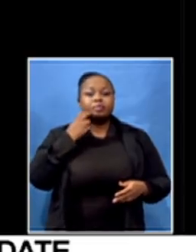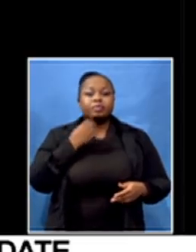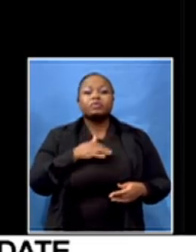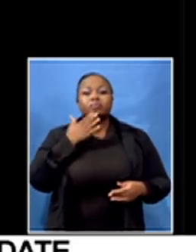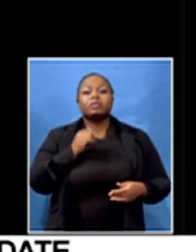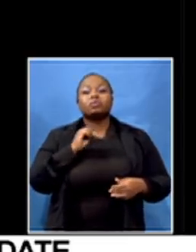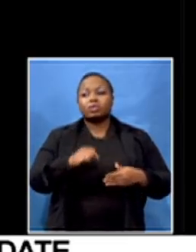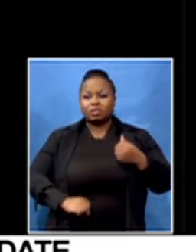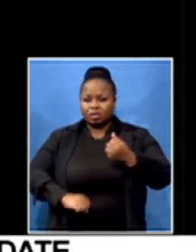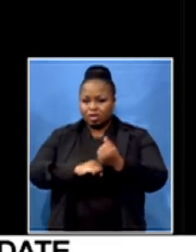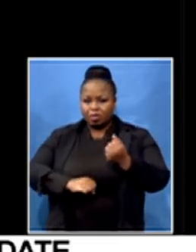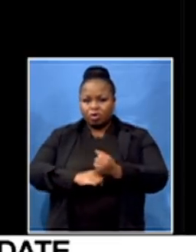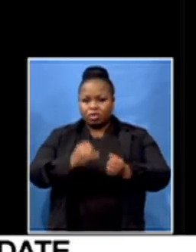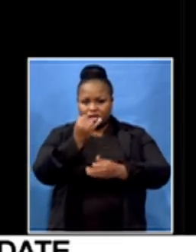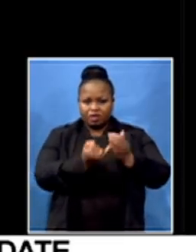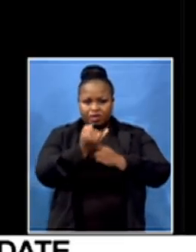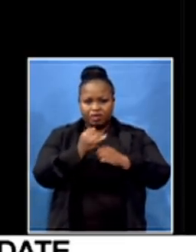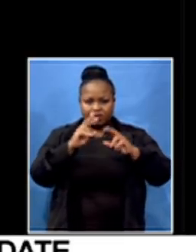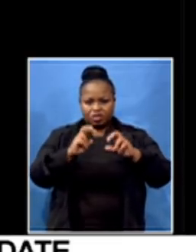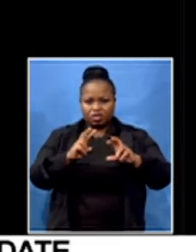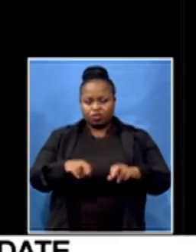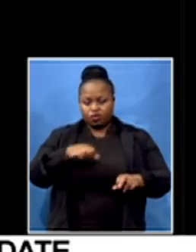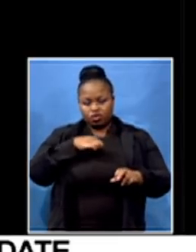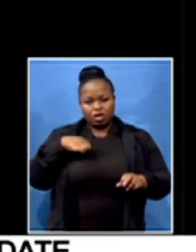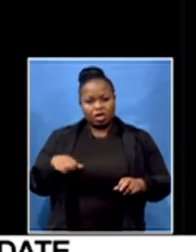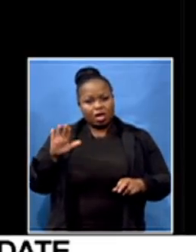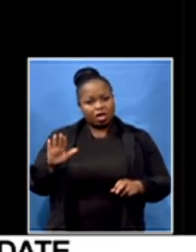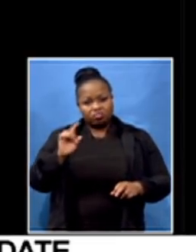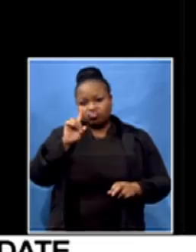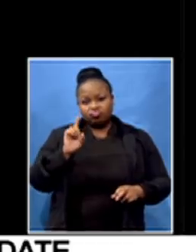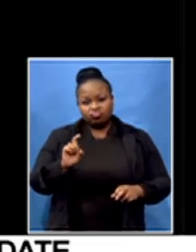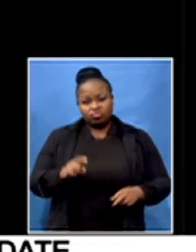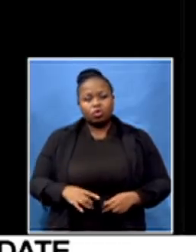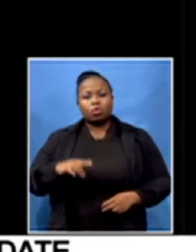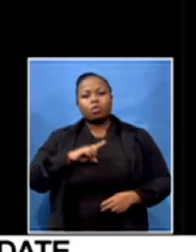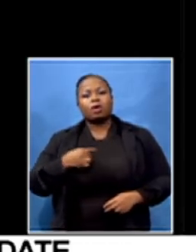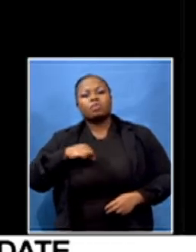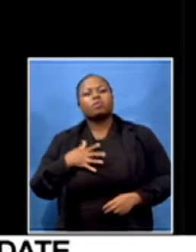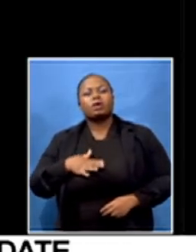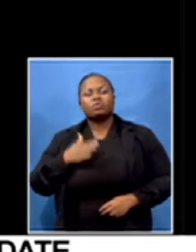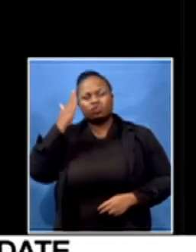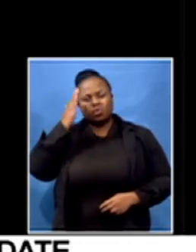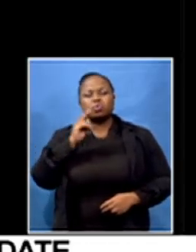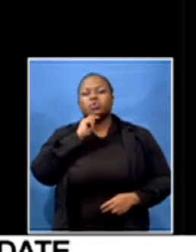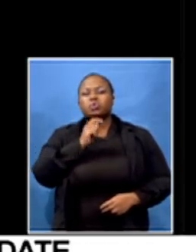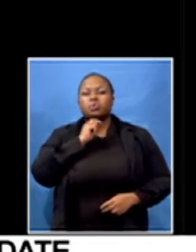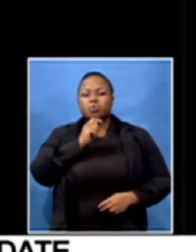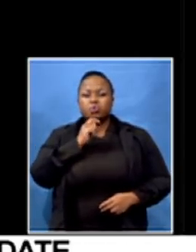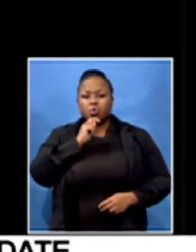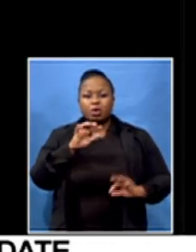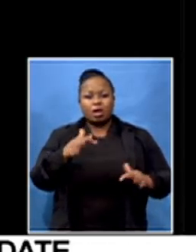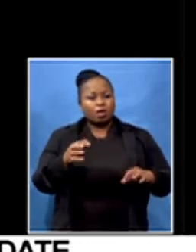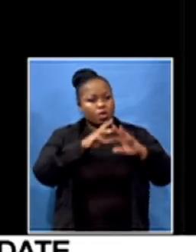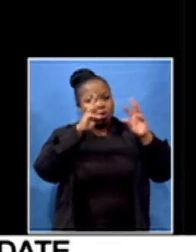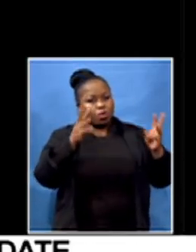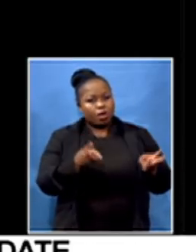an independent investigation into China so we can have the truth about how the world and South